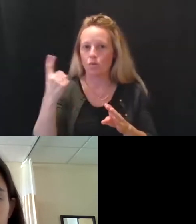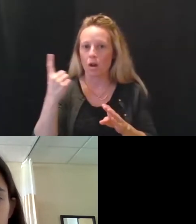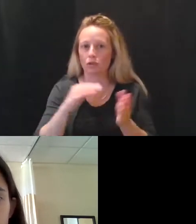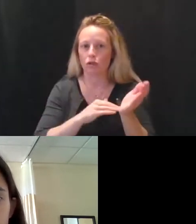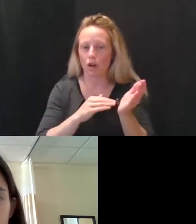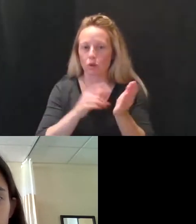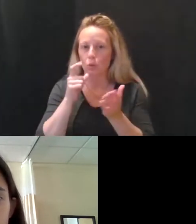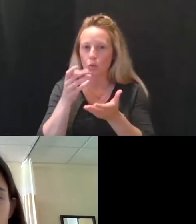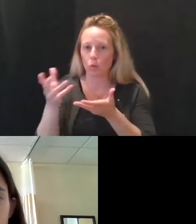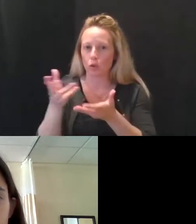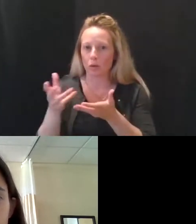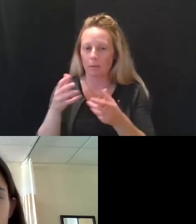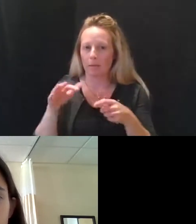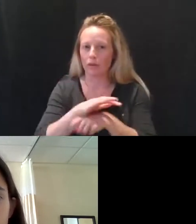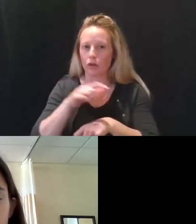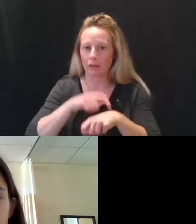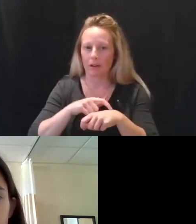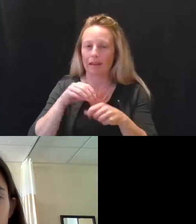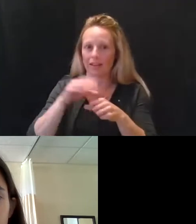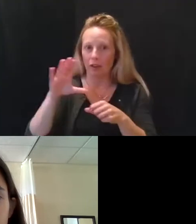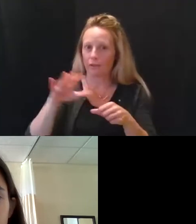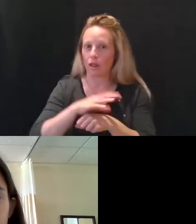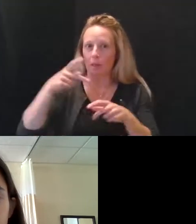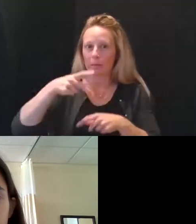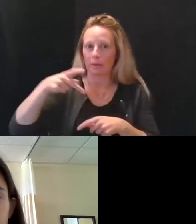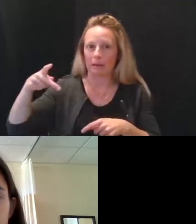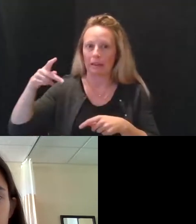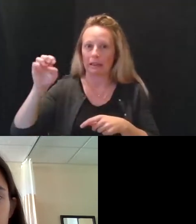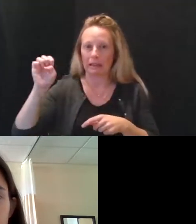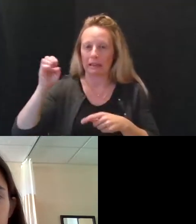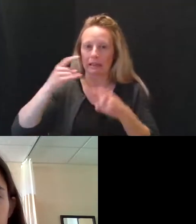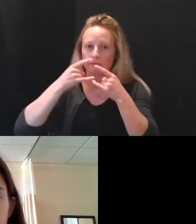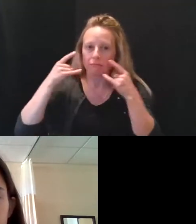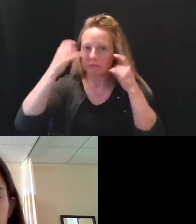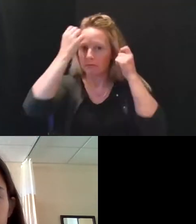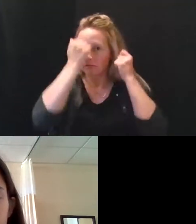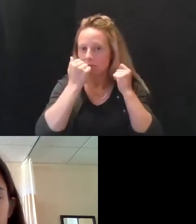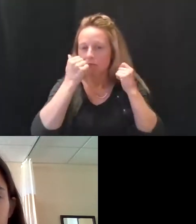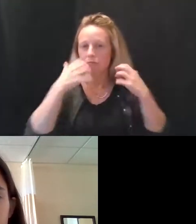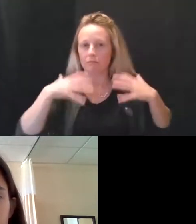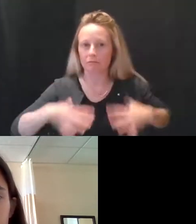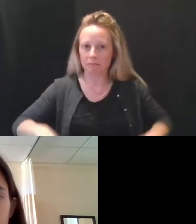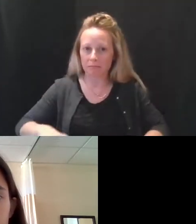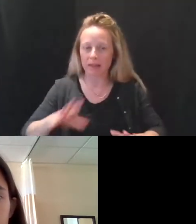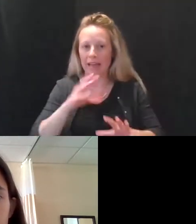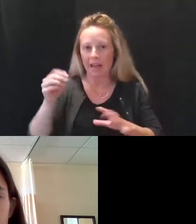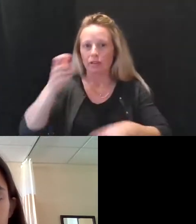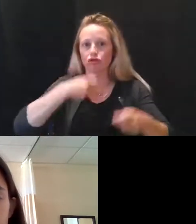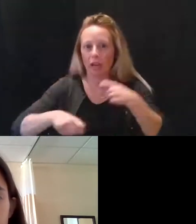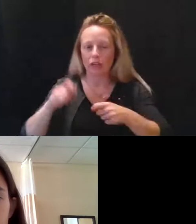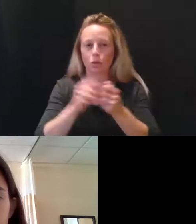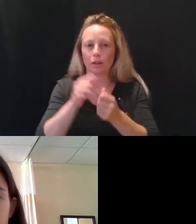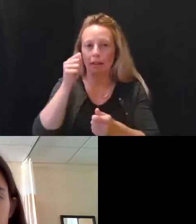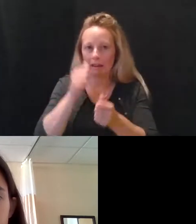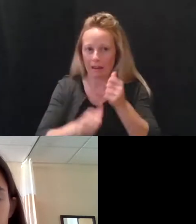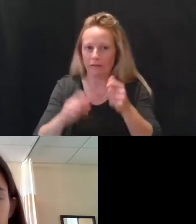them the whole day in their full PPE. The PPE is donned and doffed on with every change of patient, and the rooms are